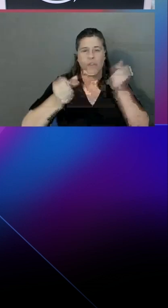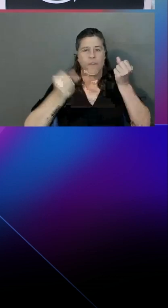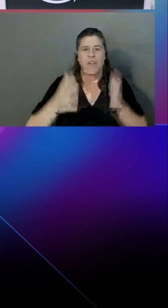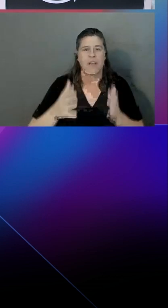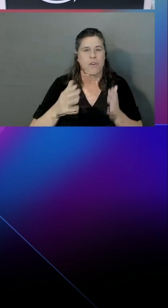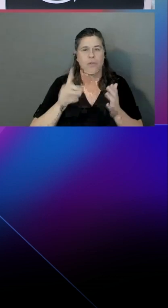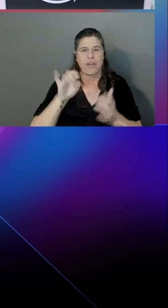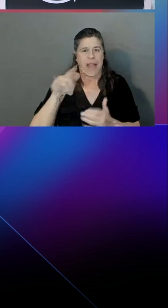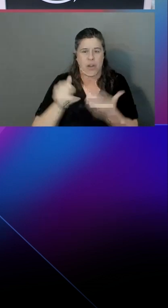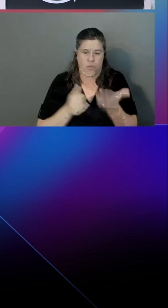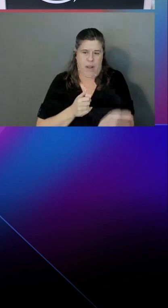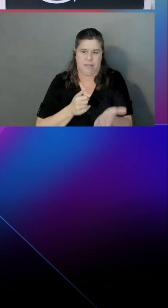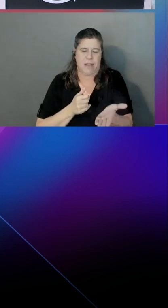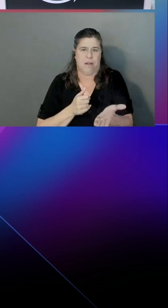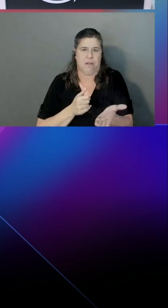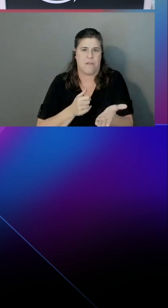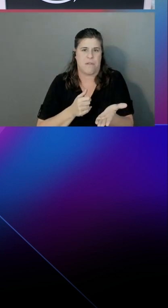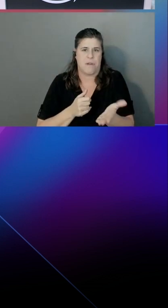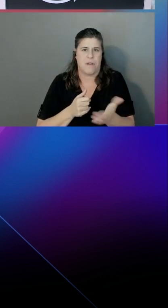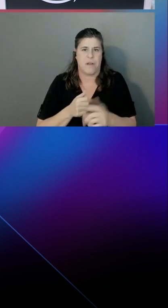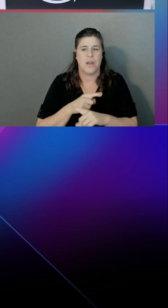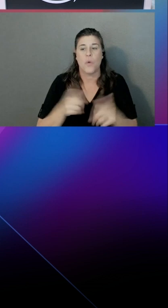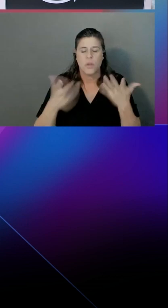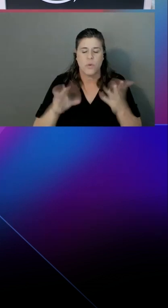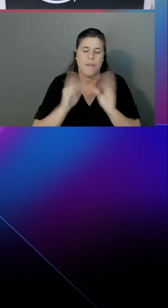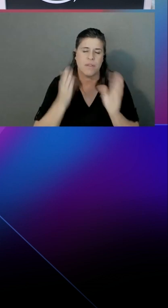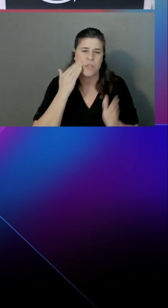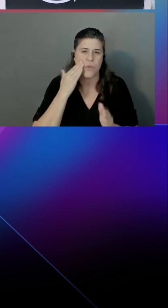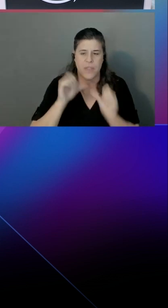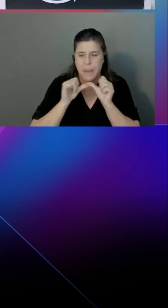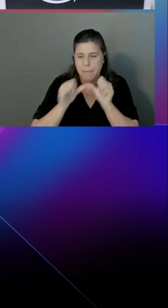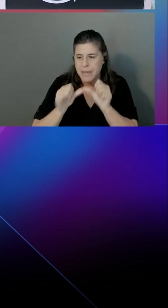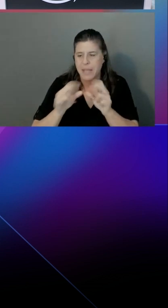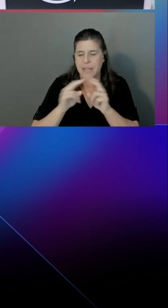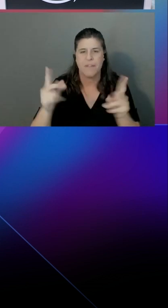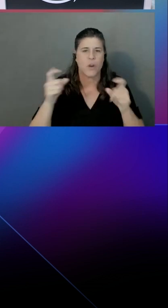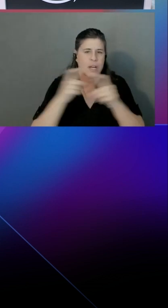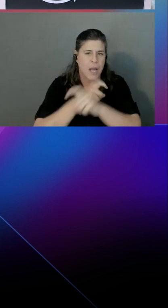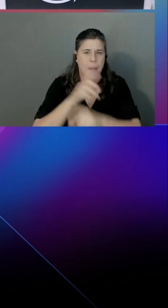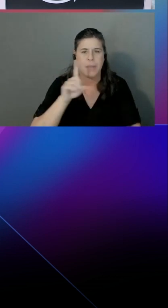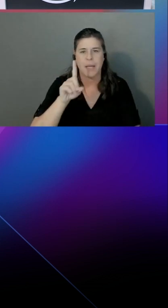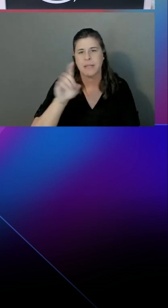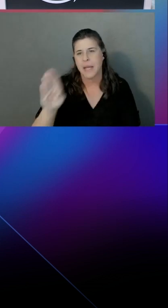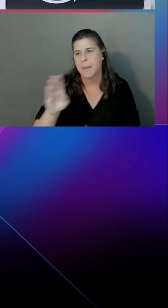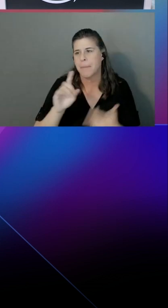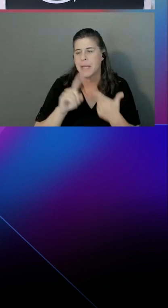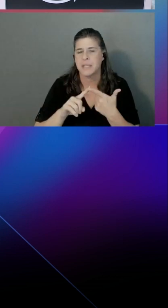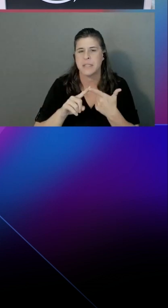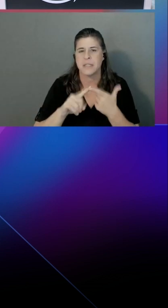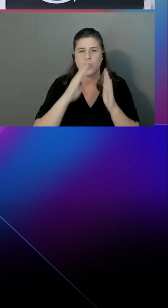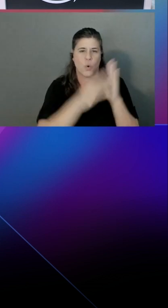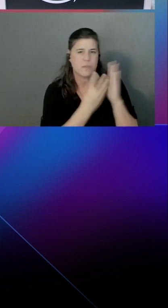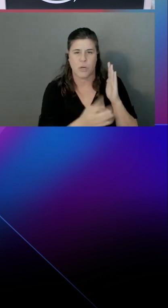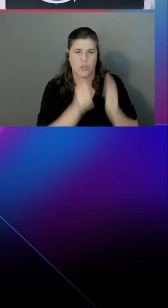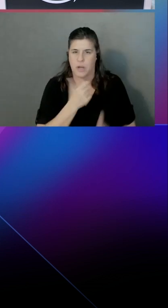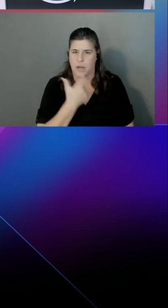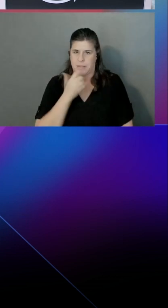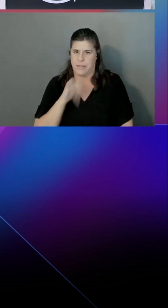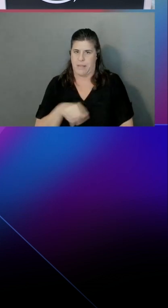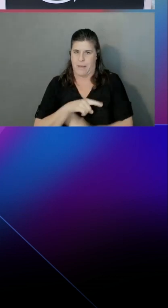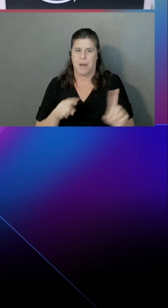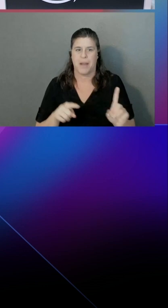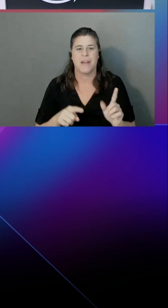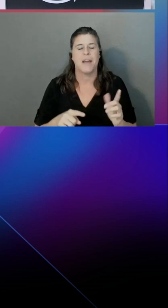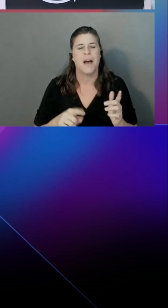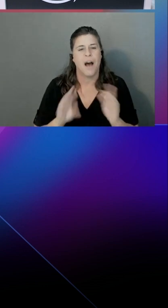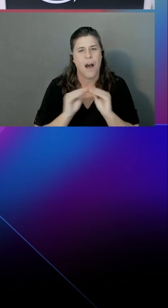all of these OEMs, they maintain these very complex databases or spreadsheets, I didn't say it, of all the